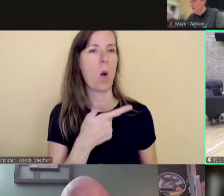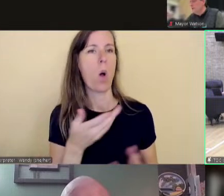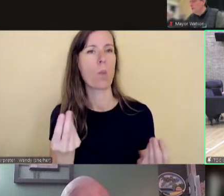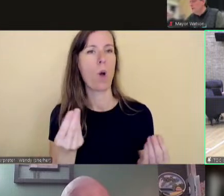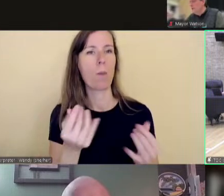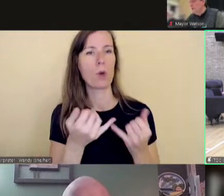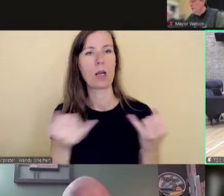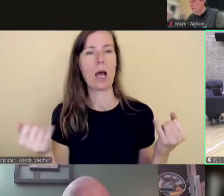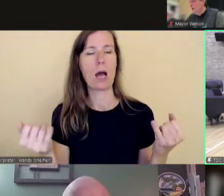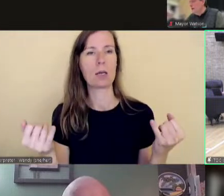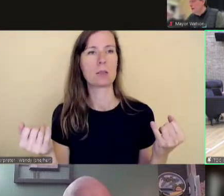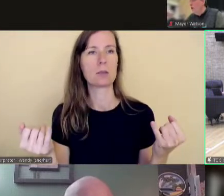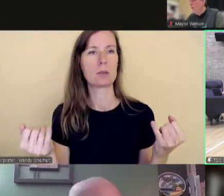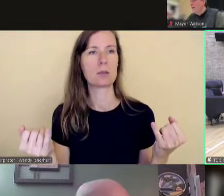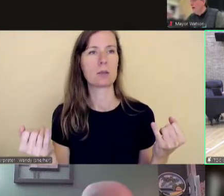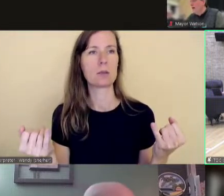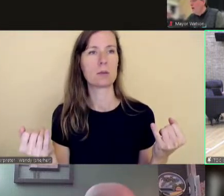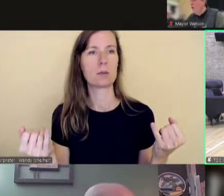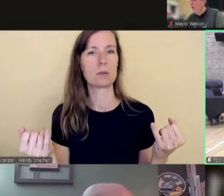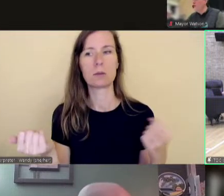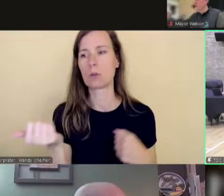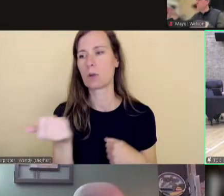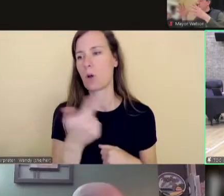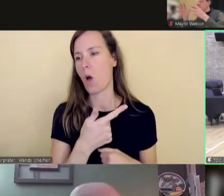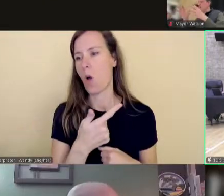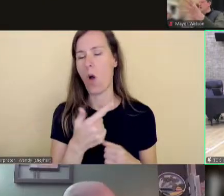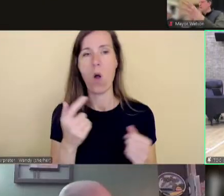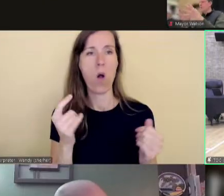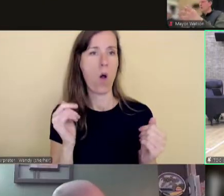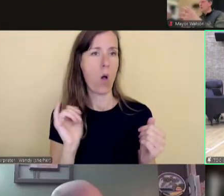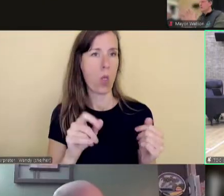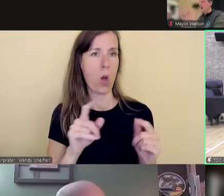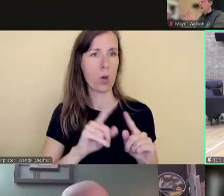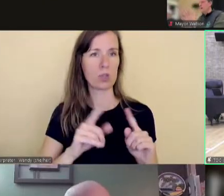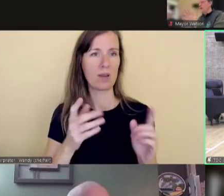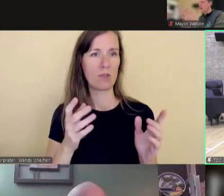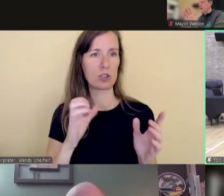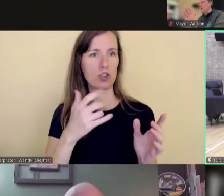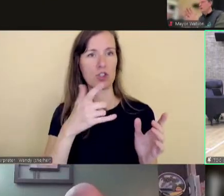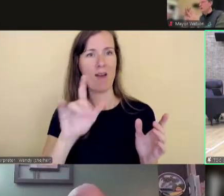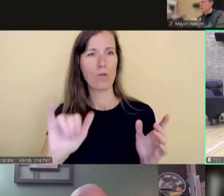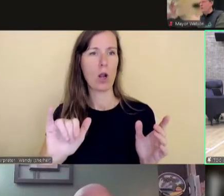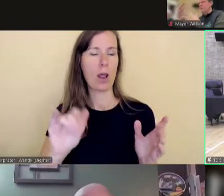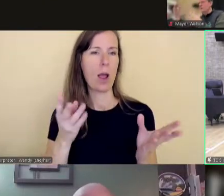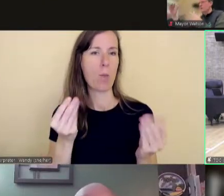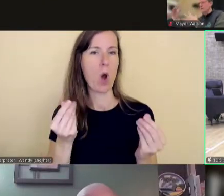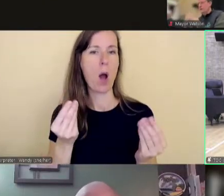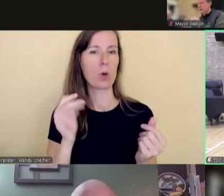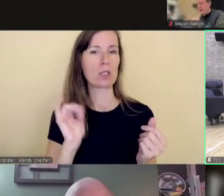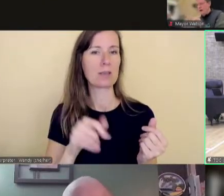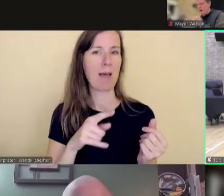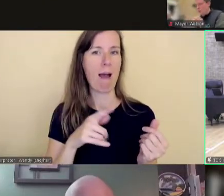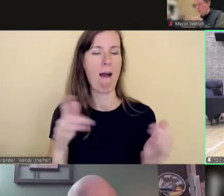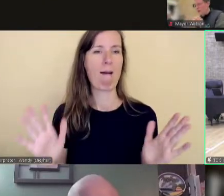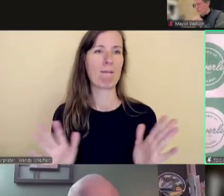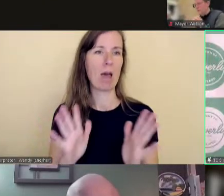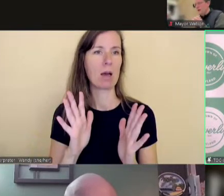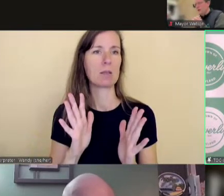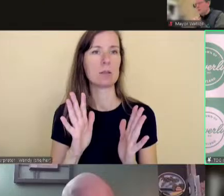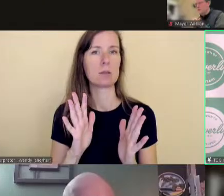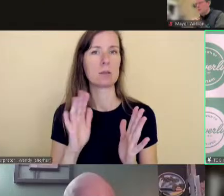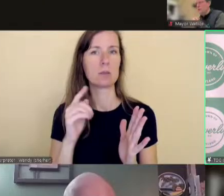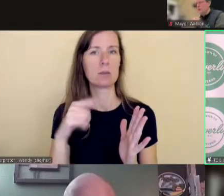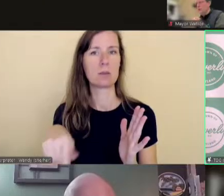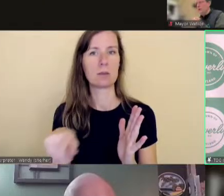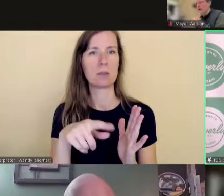lines, all of the Cheverly properties that are going to face any of the